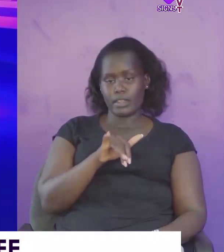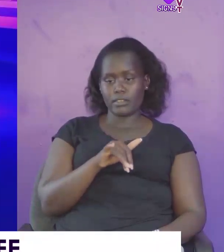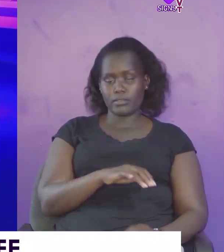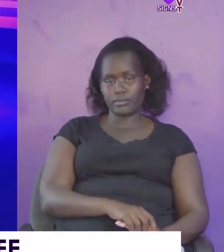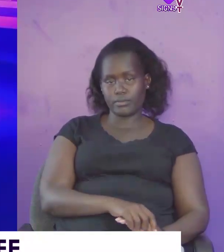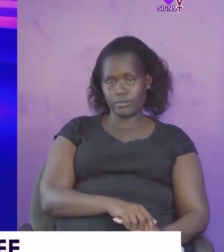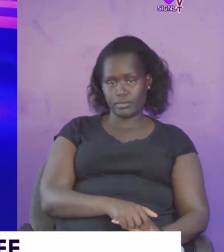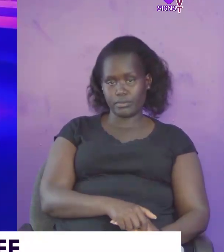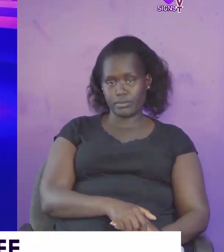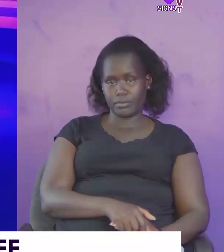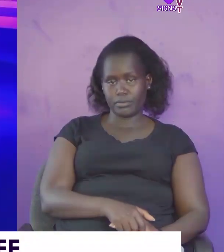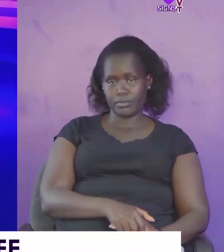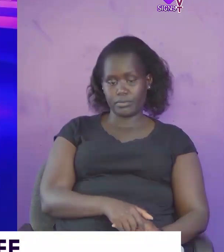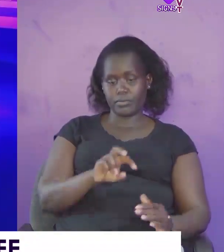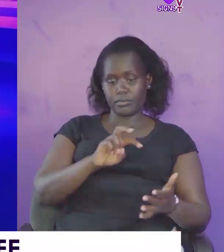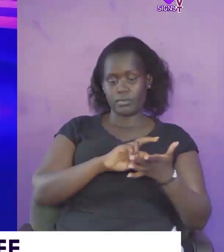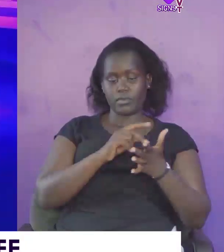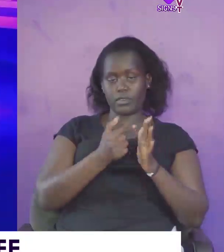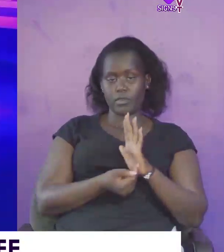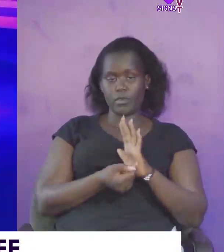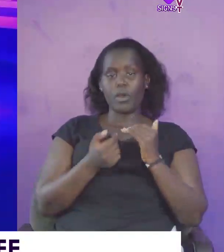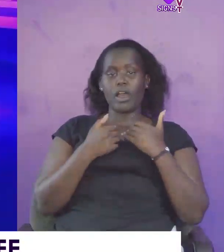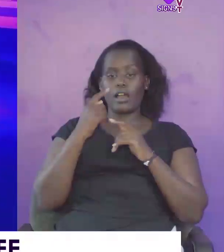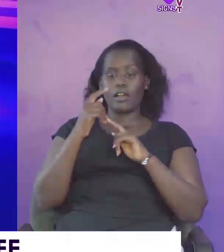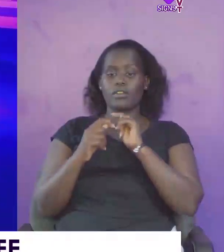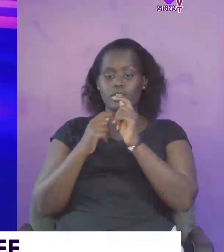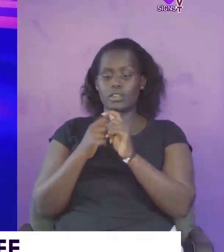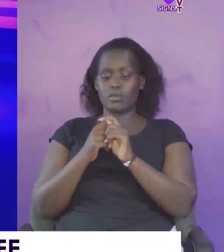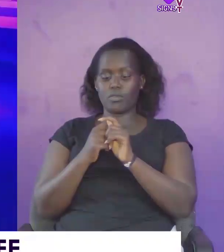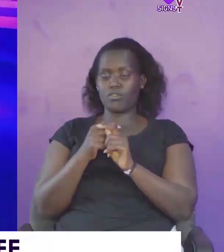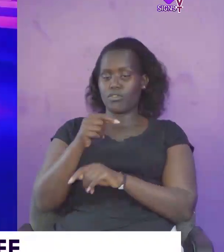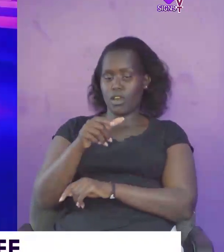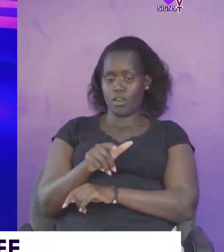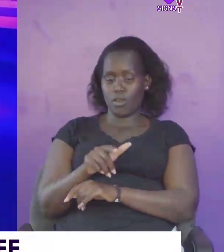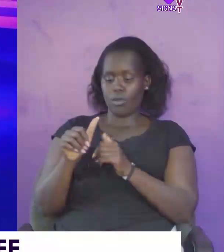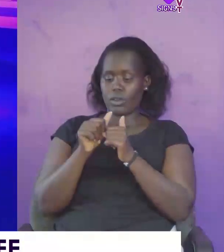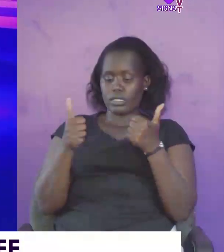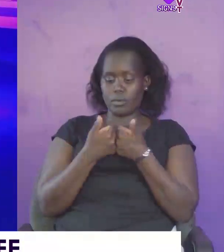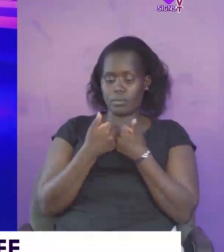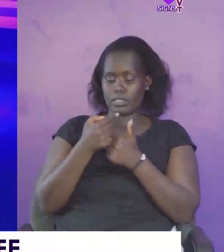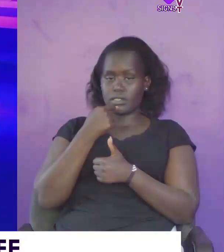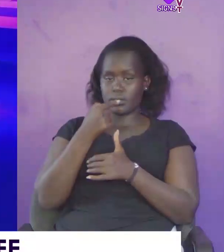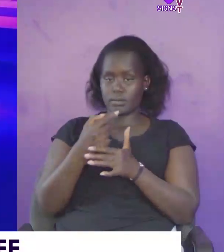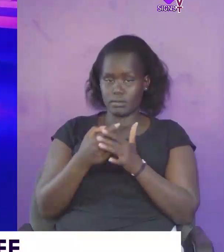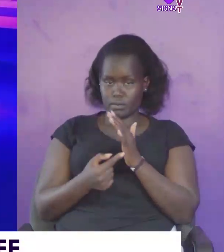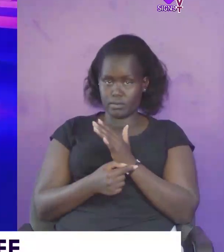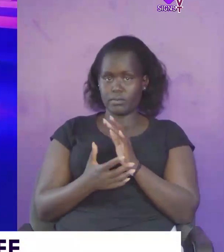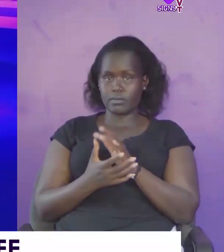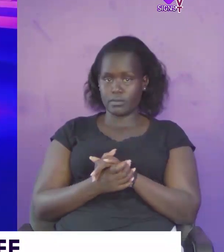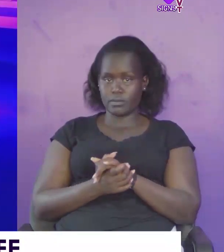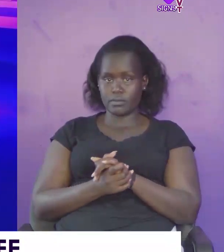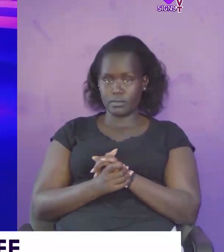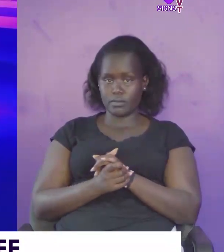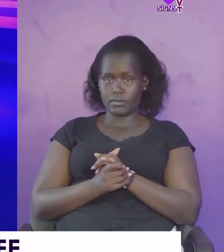they're deprived of bread. yeah, it means there is a kind of deprivation that happens, and that is what I'm saying. That